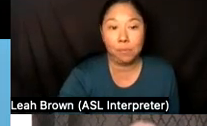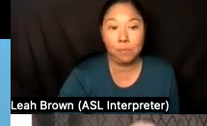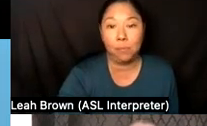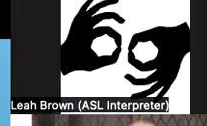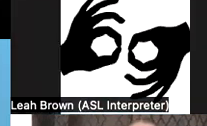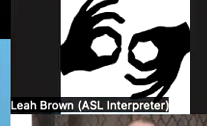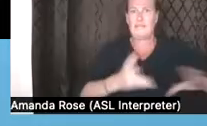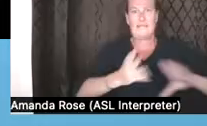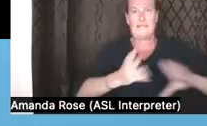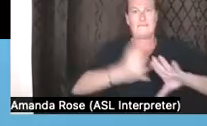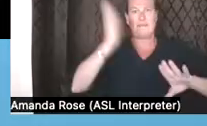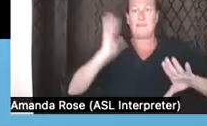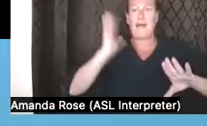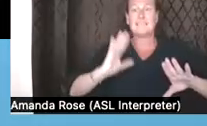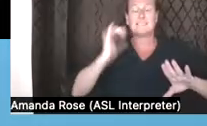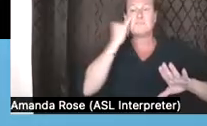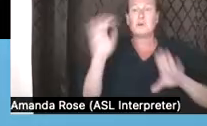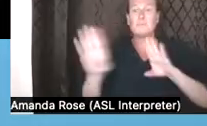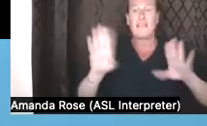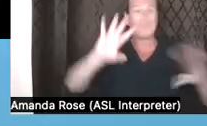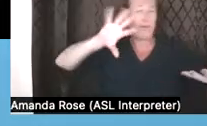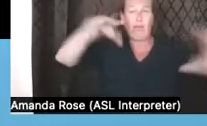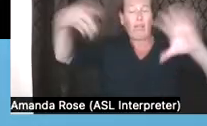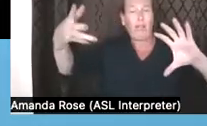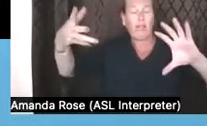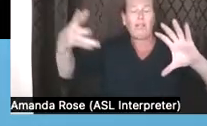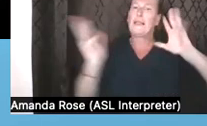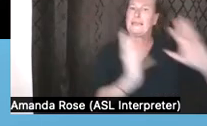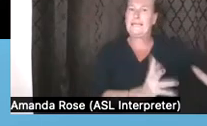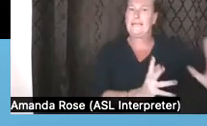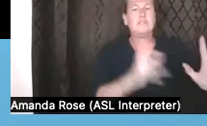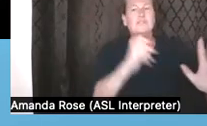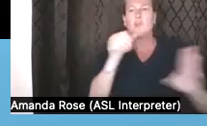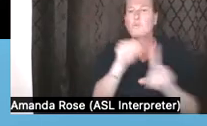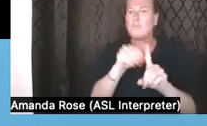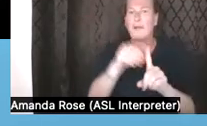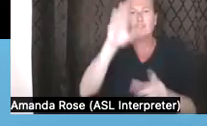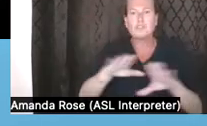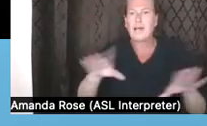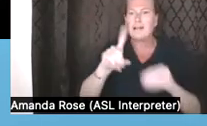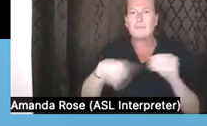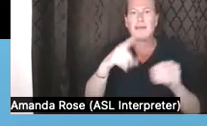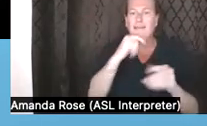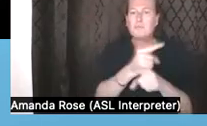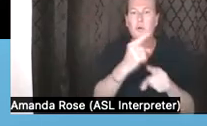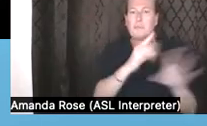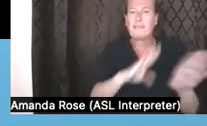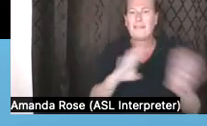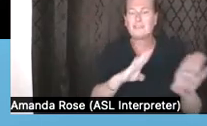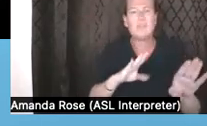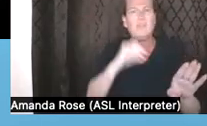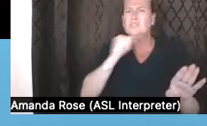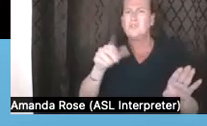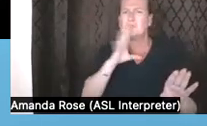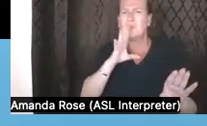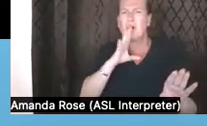don't remind your child of his or her inappropriate behaviors. And then don't speak to other adults about your child's problems behaviors in front of them. And we don't